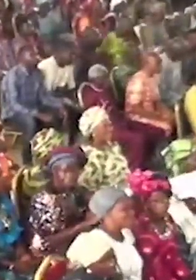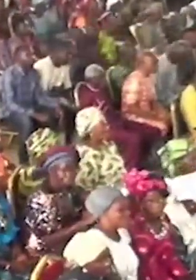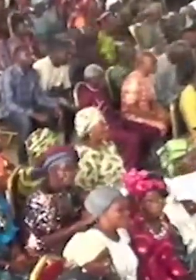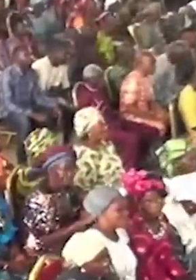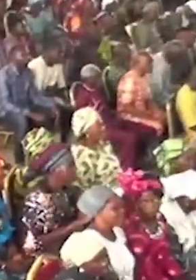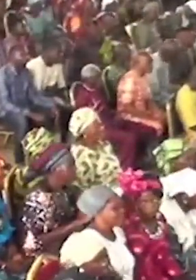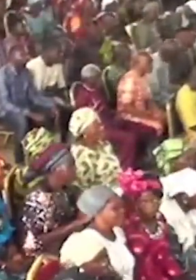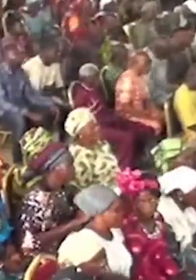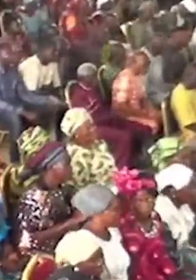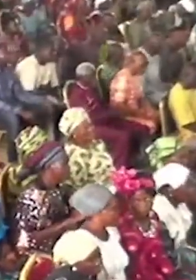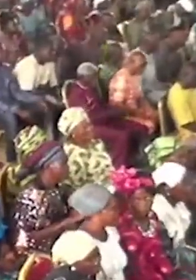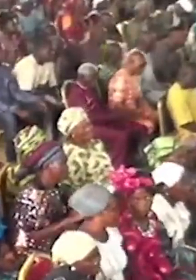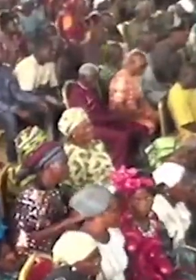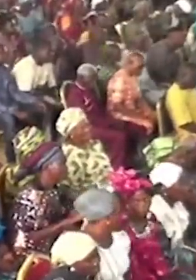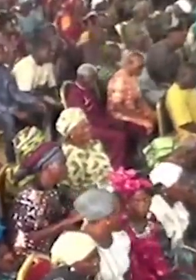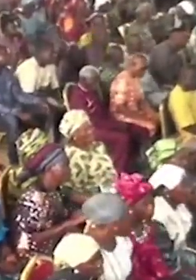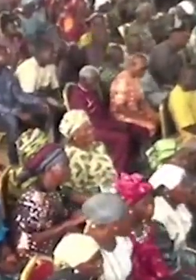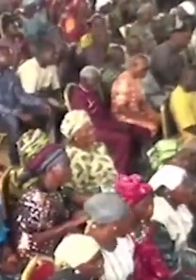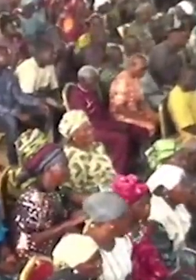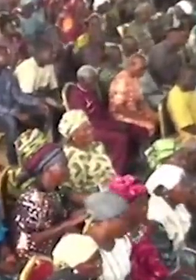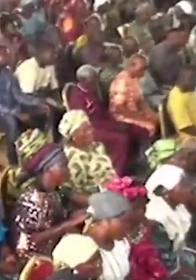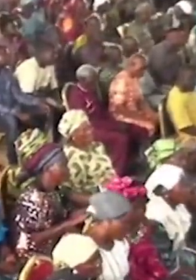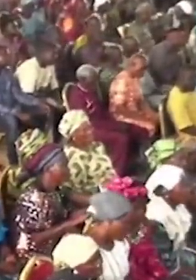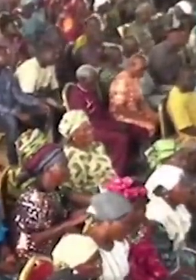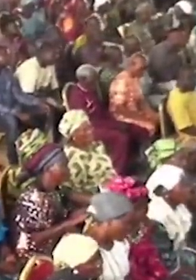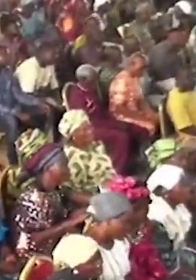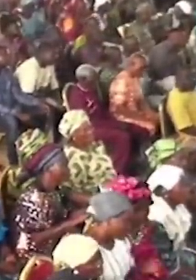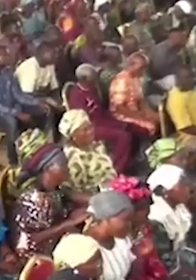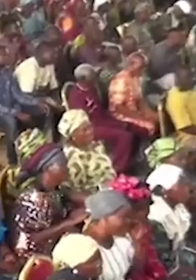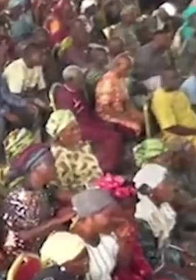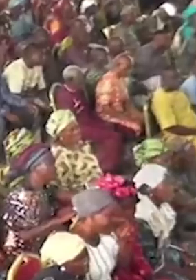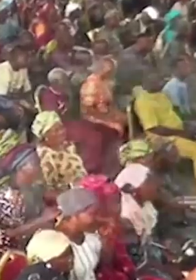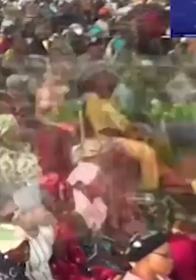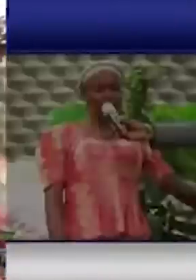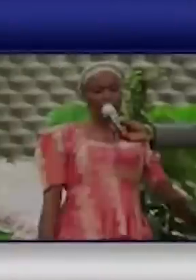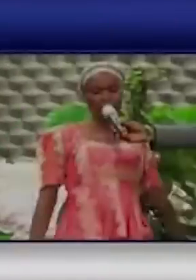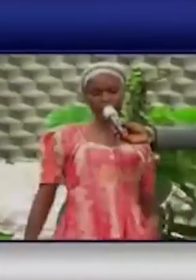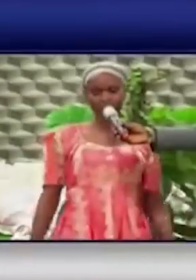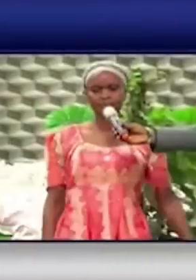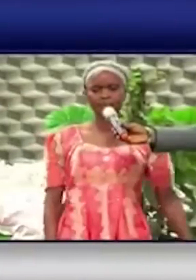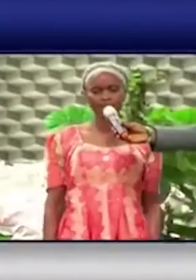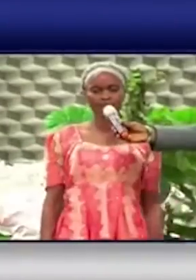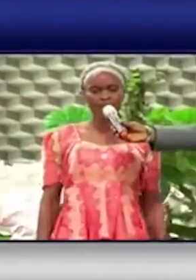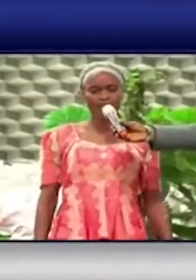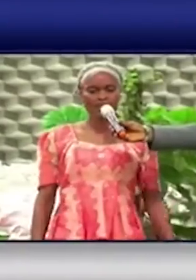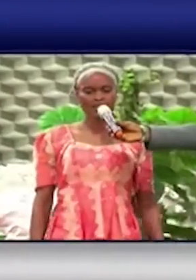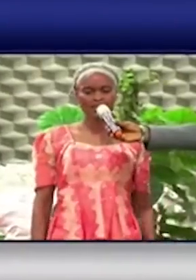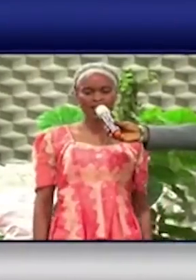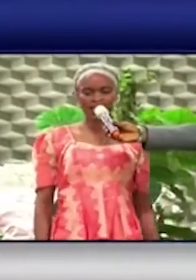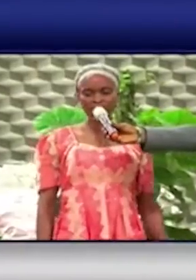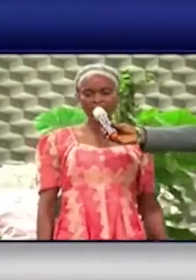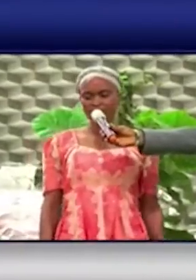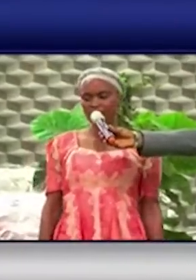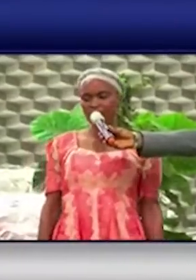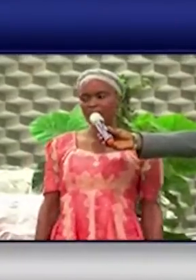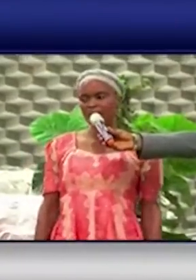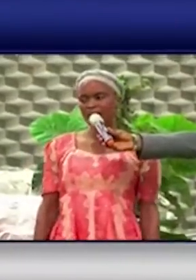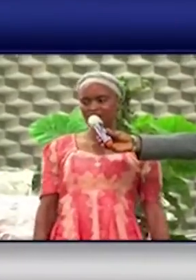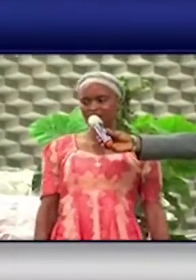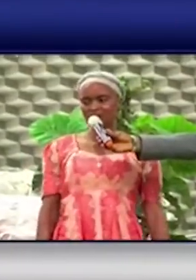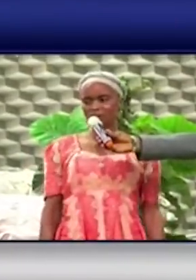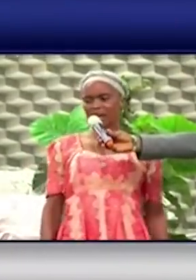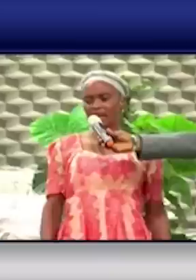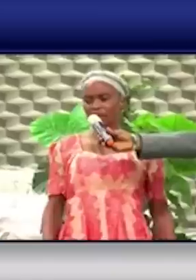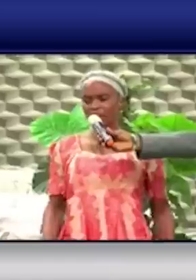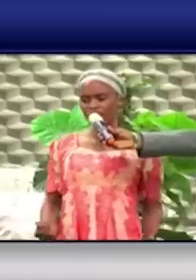Bukola mo wa lati igbare mu bibai idi eri mi ni pe igba daddy so pe ka